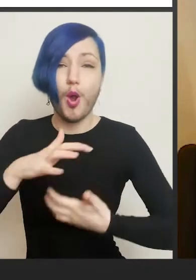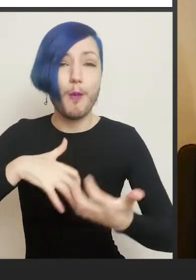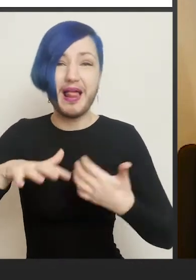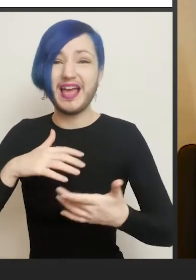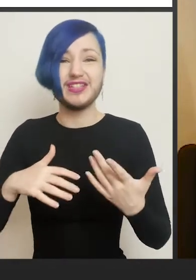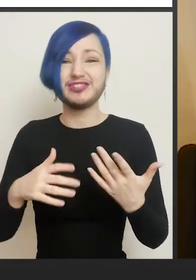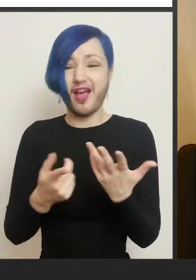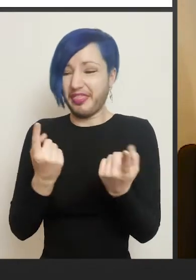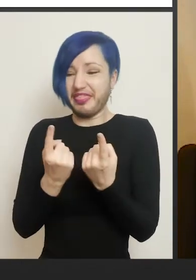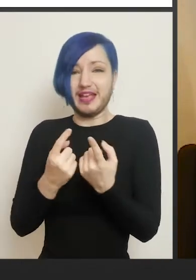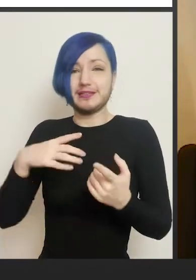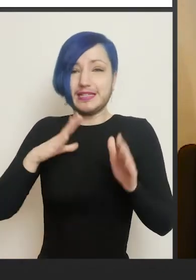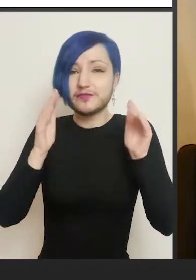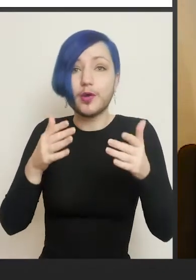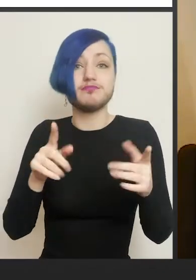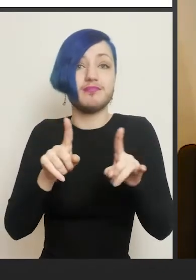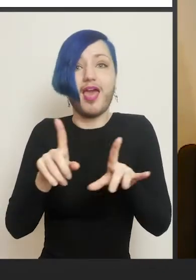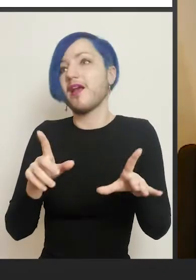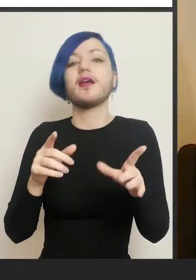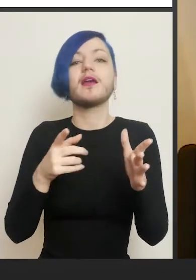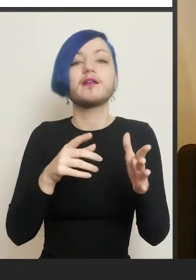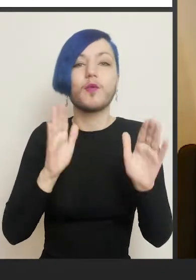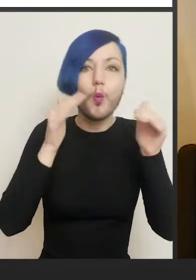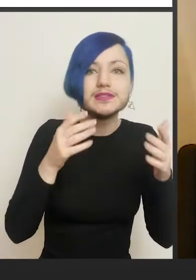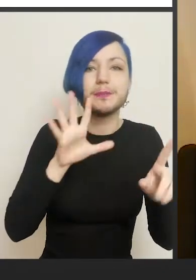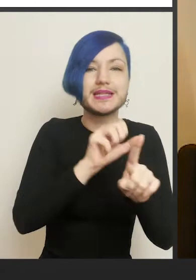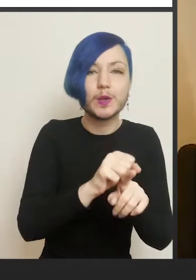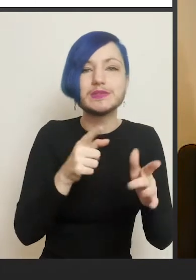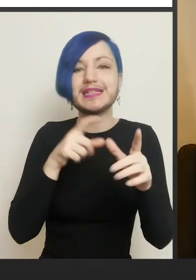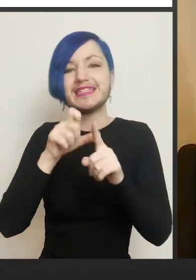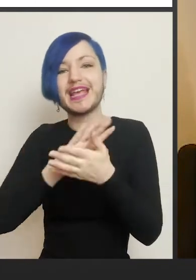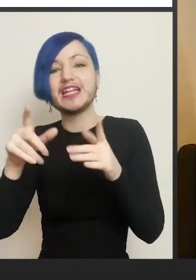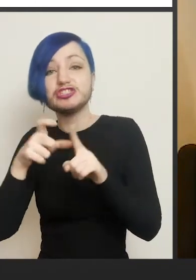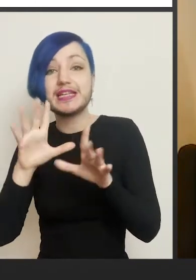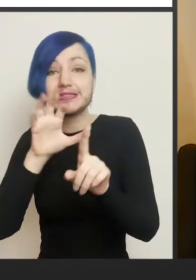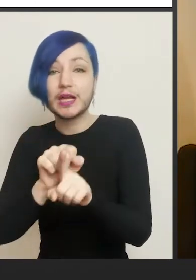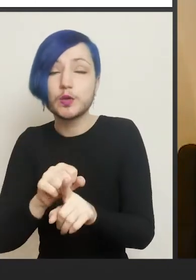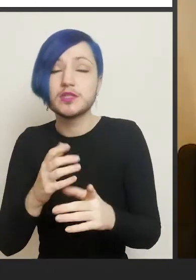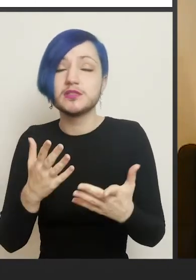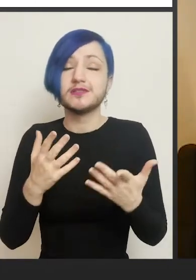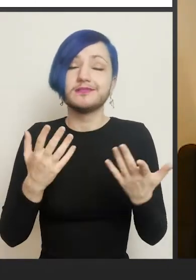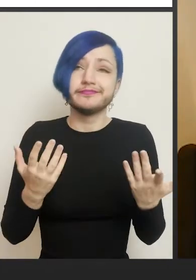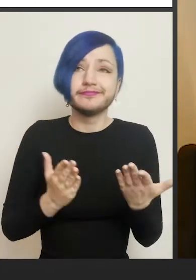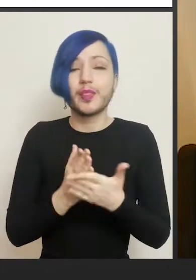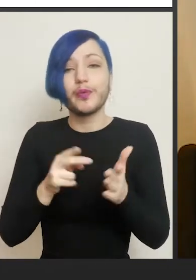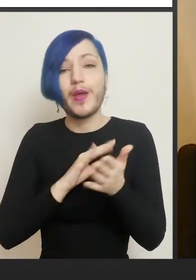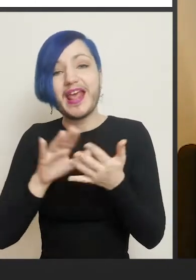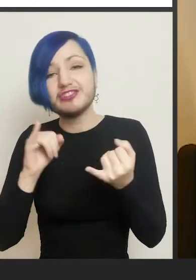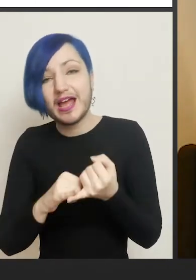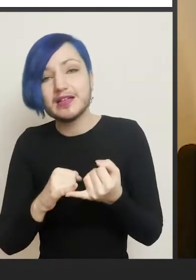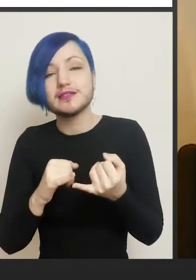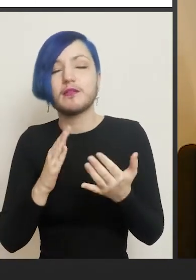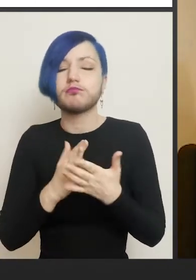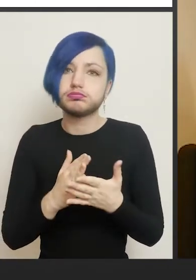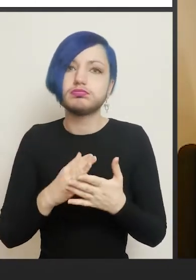that I needed to focus on, like with the autism and ADHD diagnosis, which on the NHS overall and so